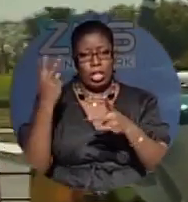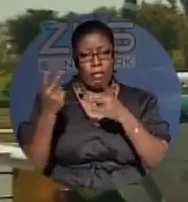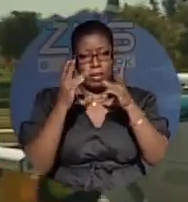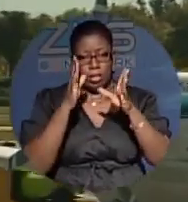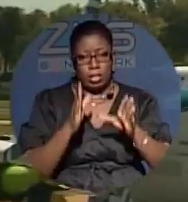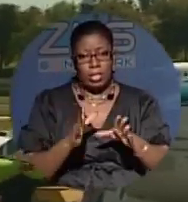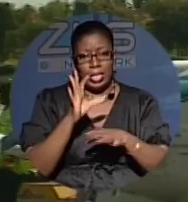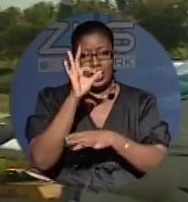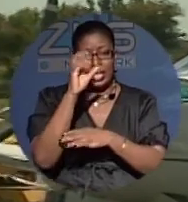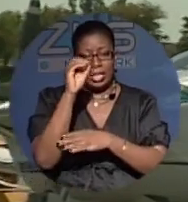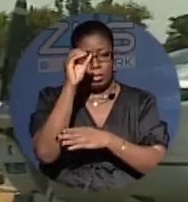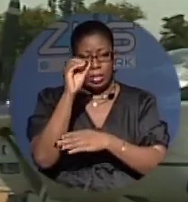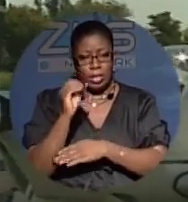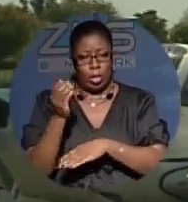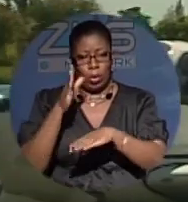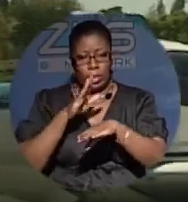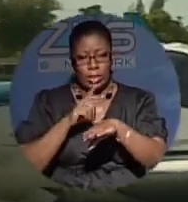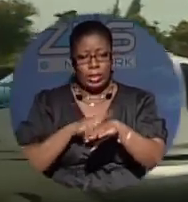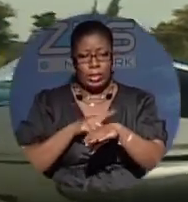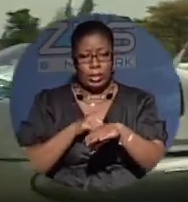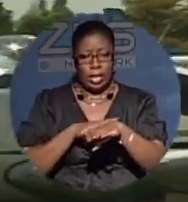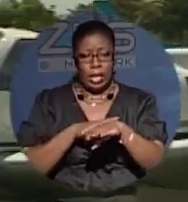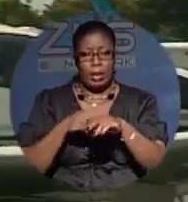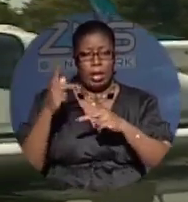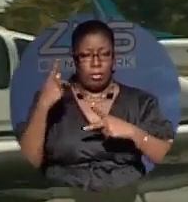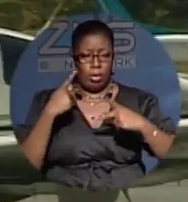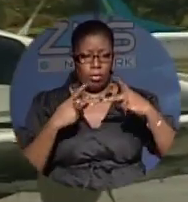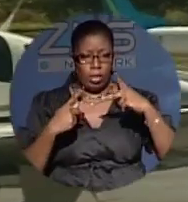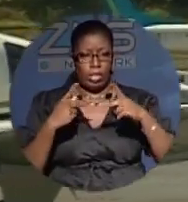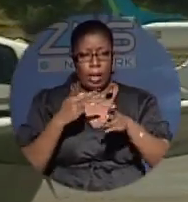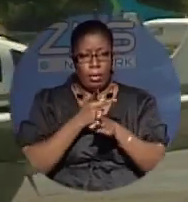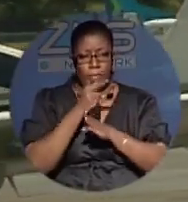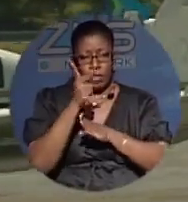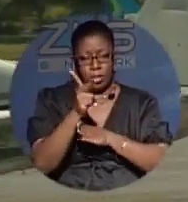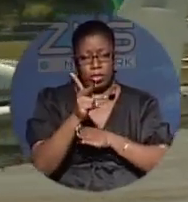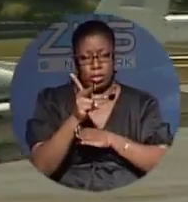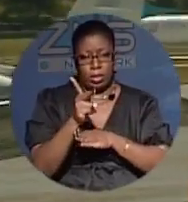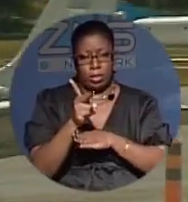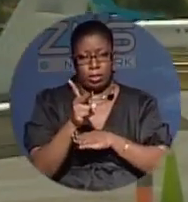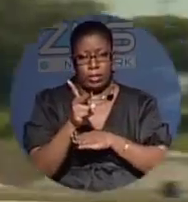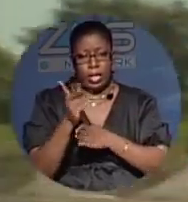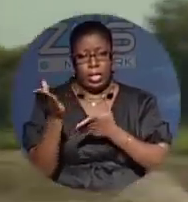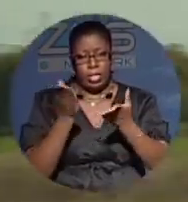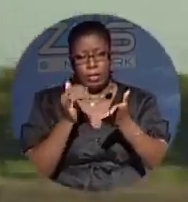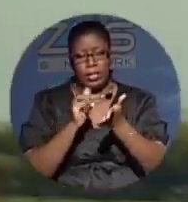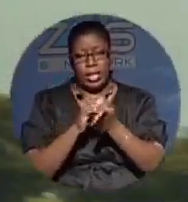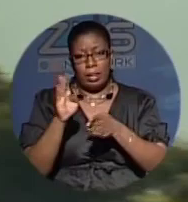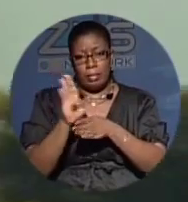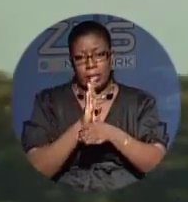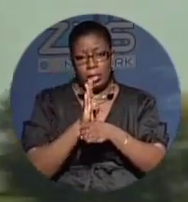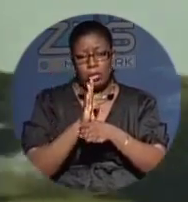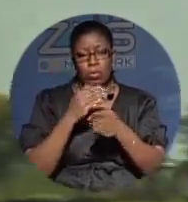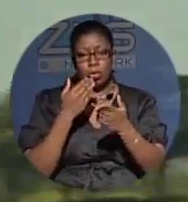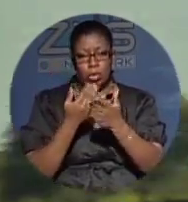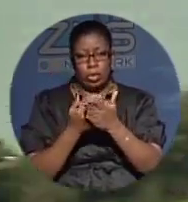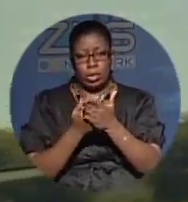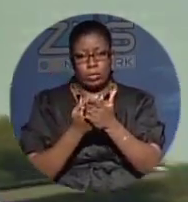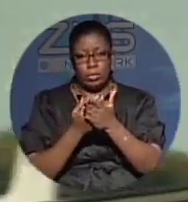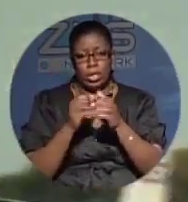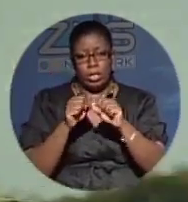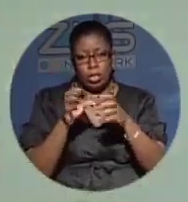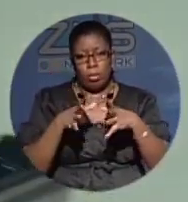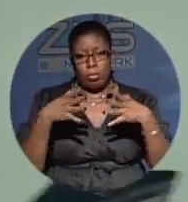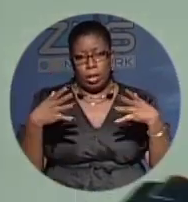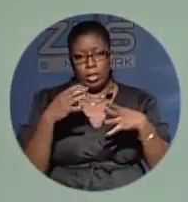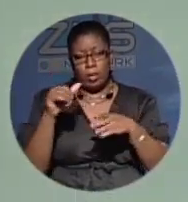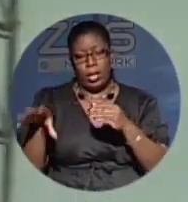97% on-time performance and their much talked about professionalism, service, he says, business has been good, so much so